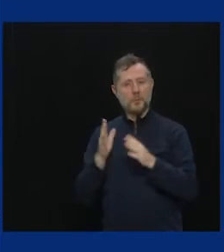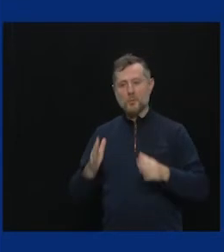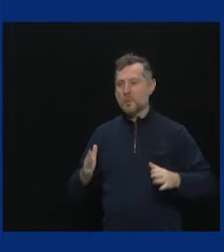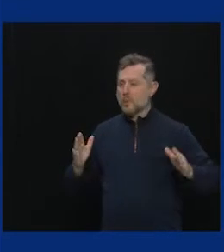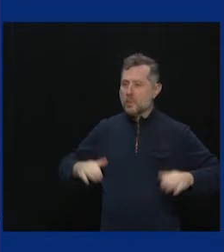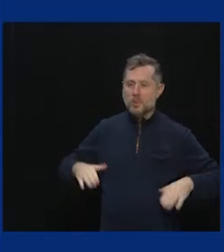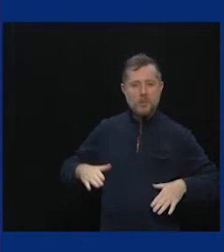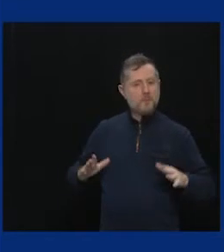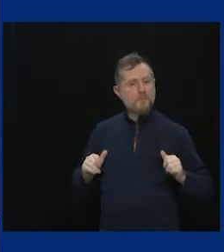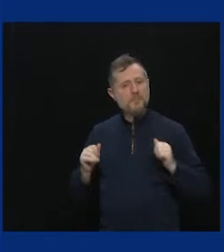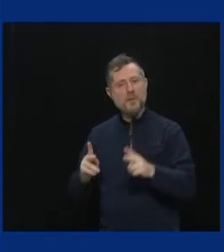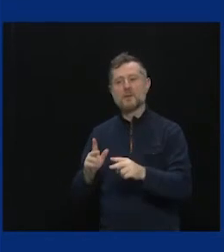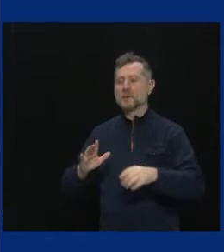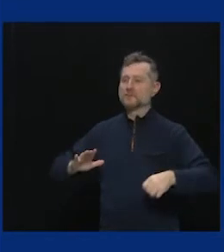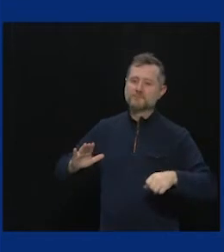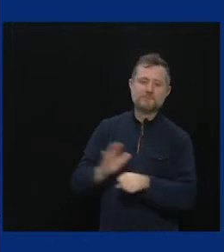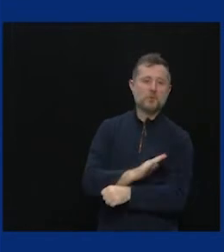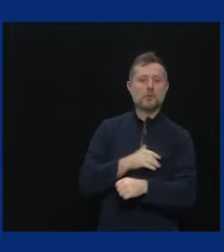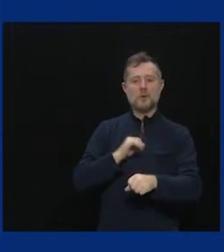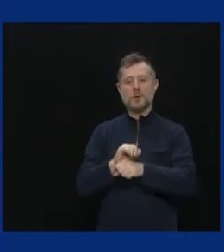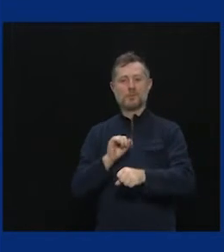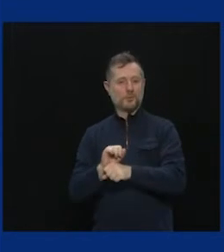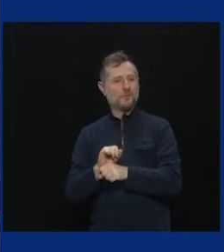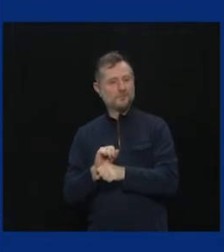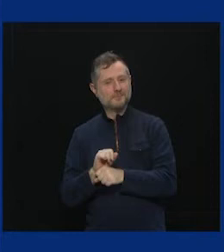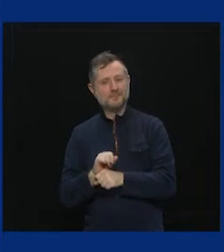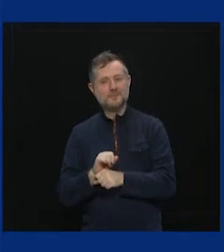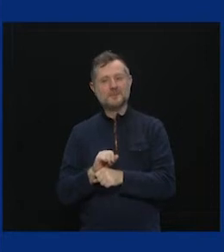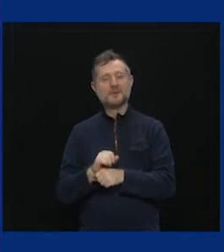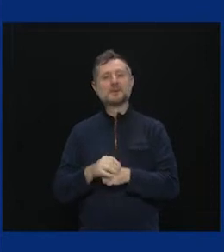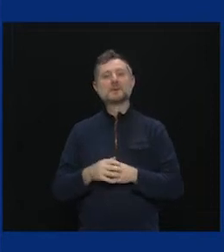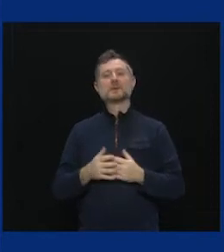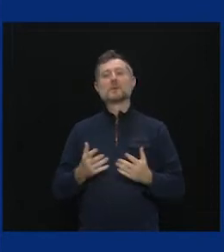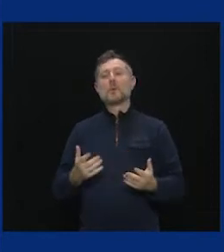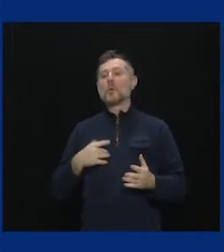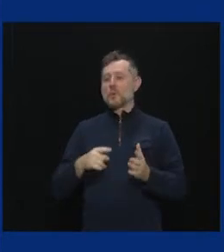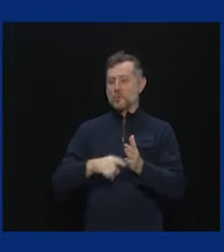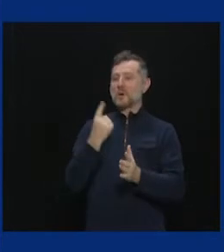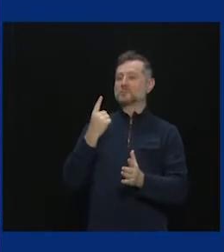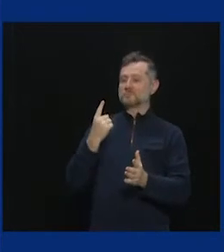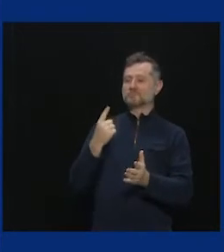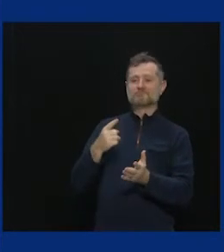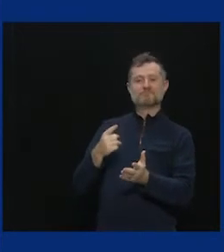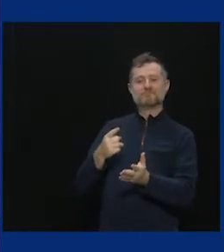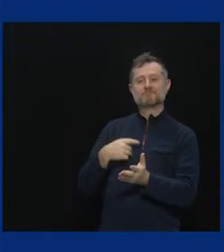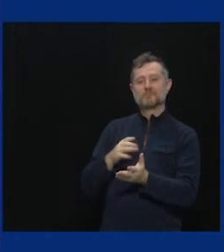fully employed in the tourism industry. These will be one-time payments of